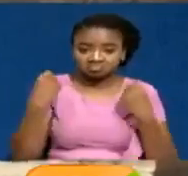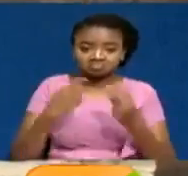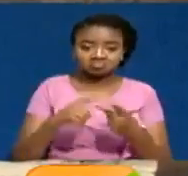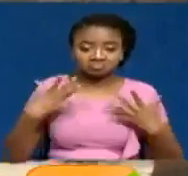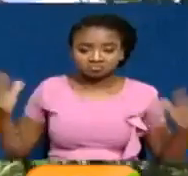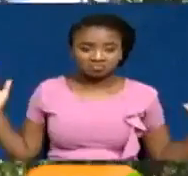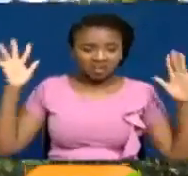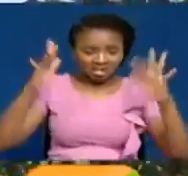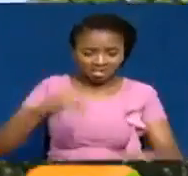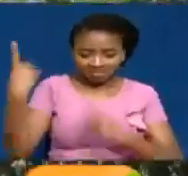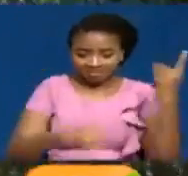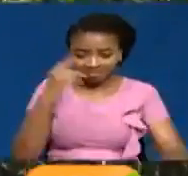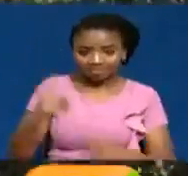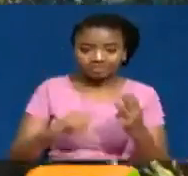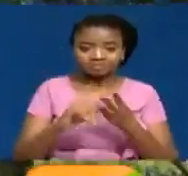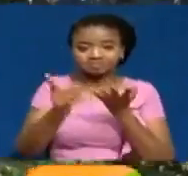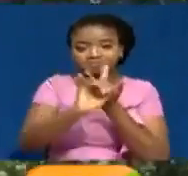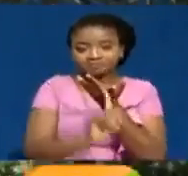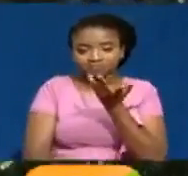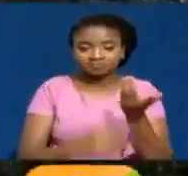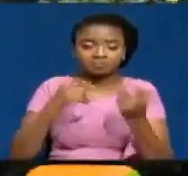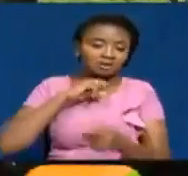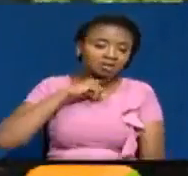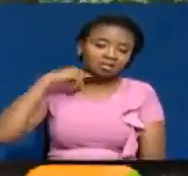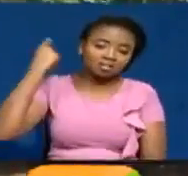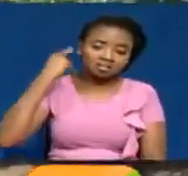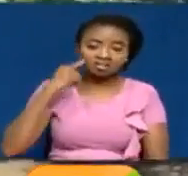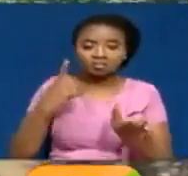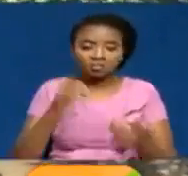arson, drowning, murder, shooting and suicide.